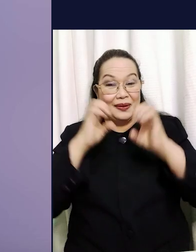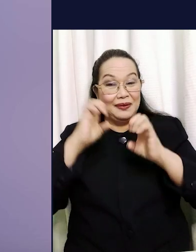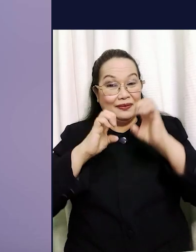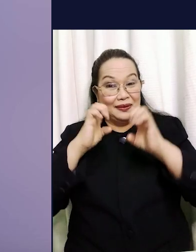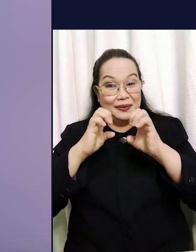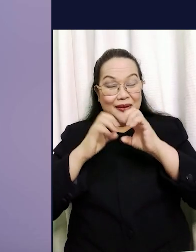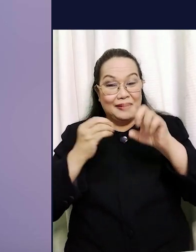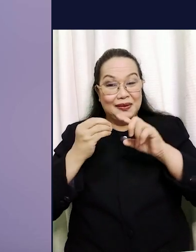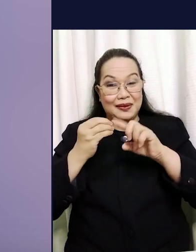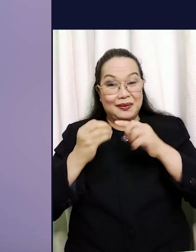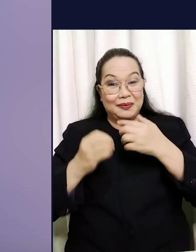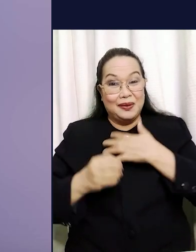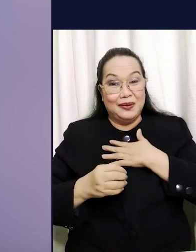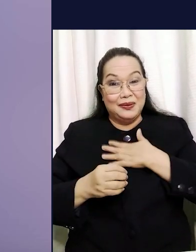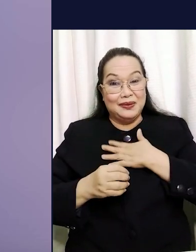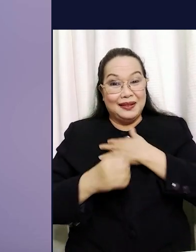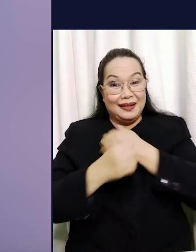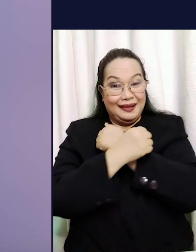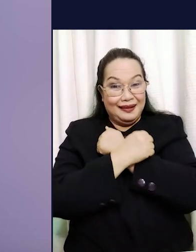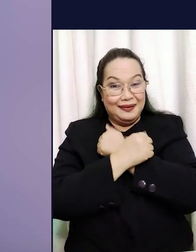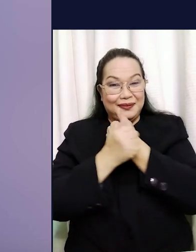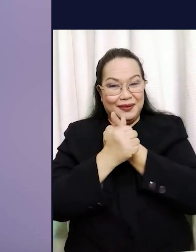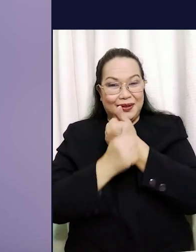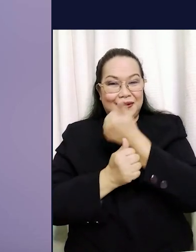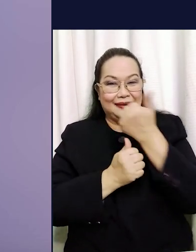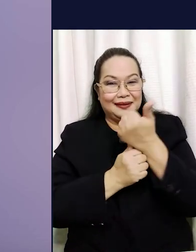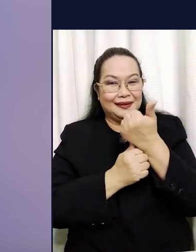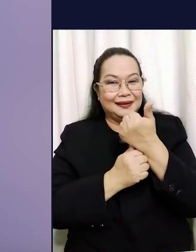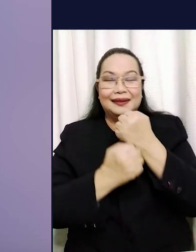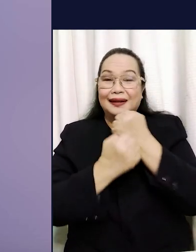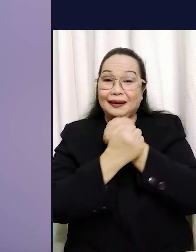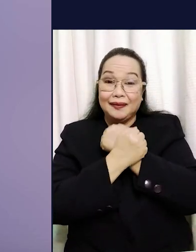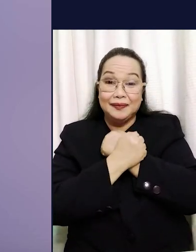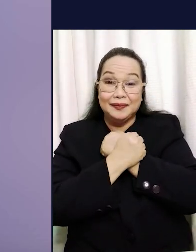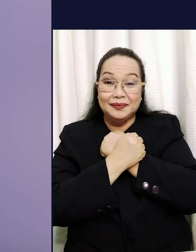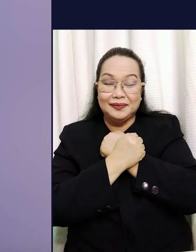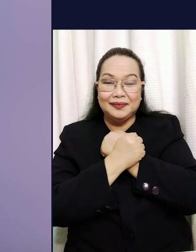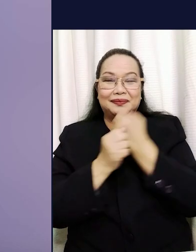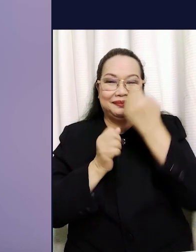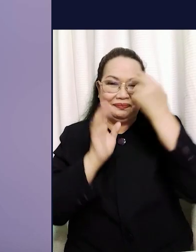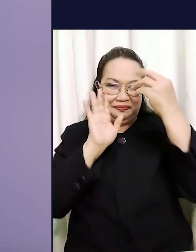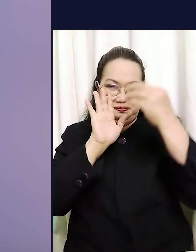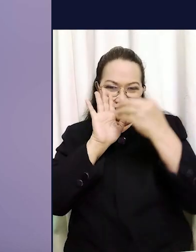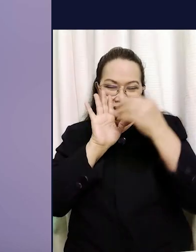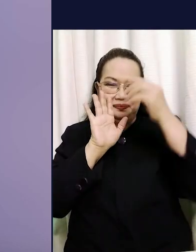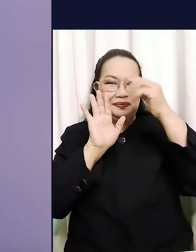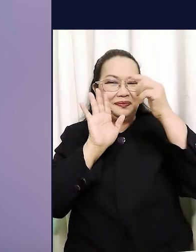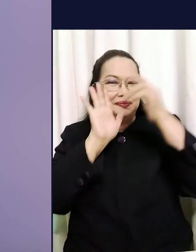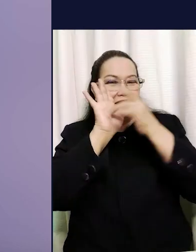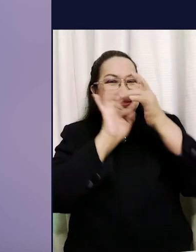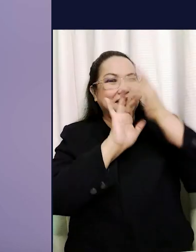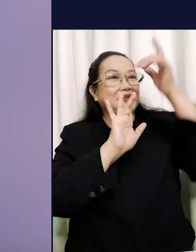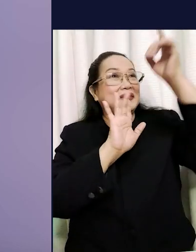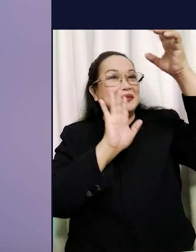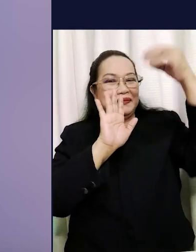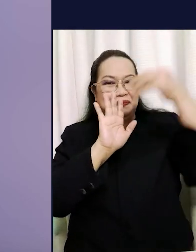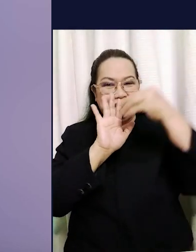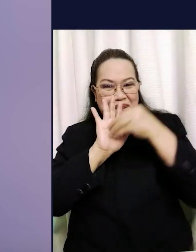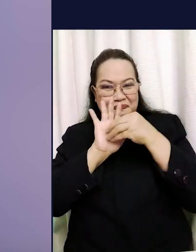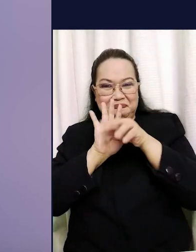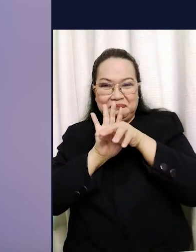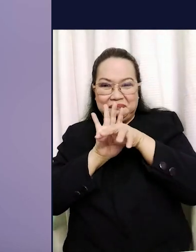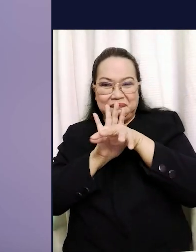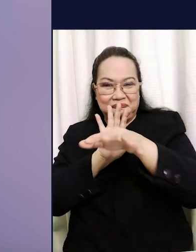of Christ-like character. The way we Christians should deal with other